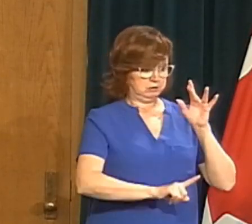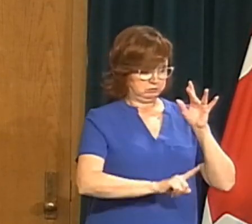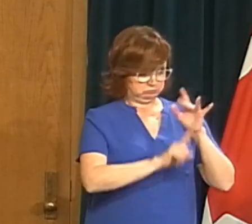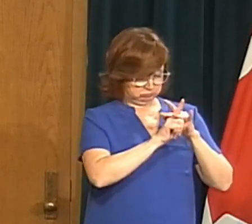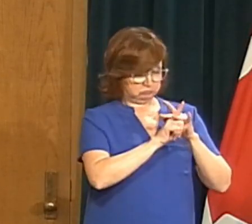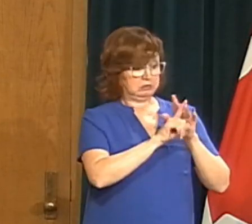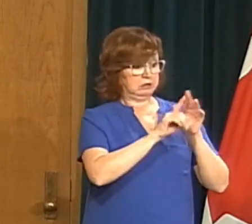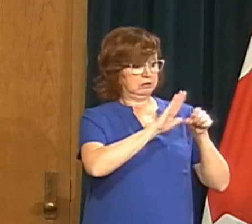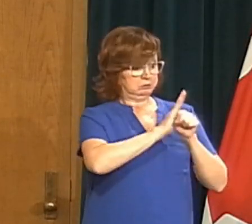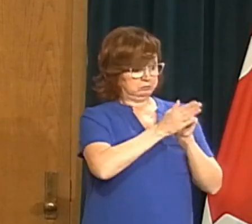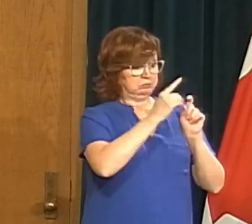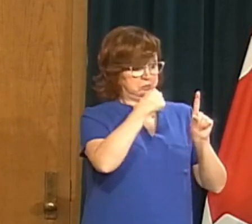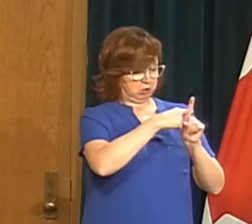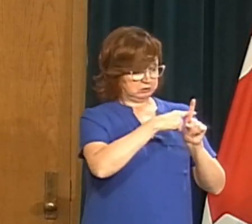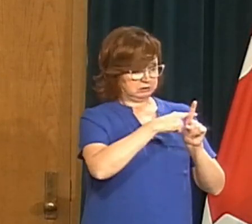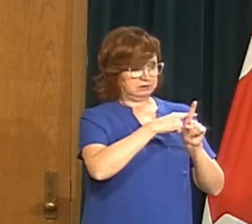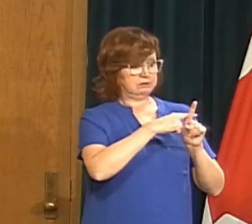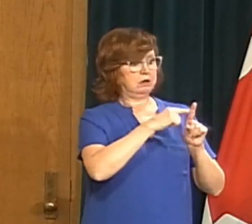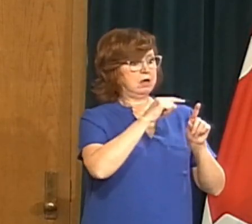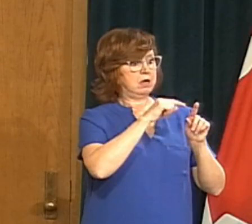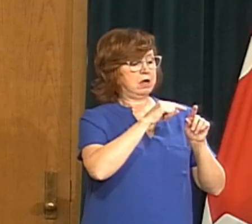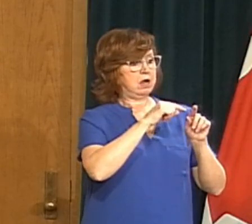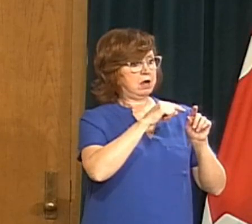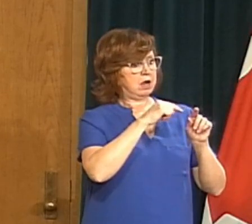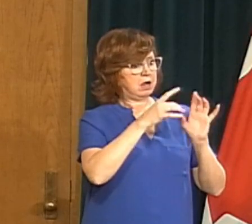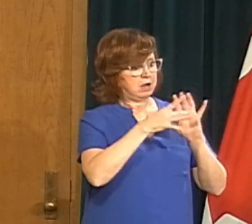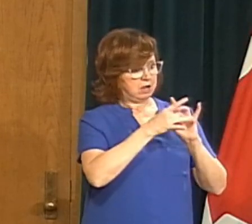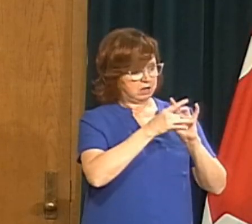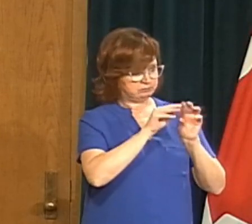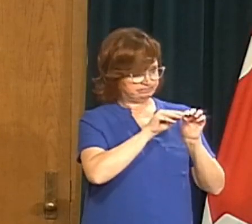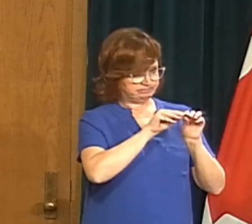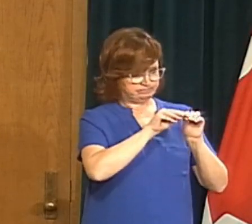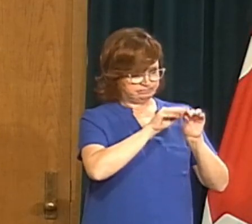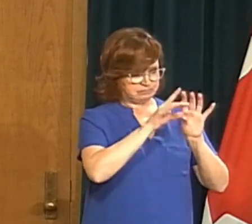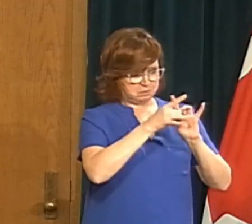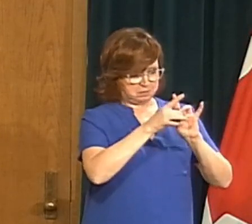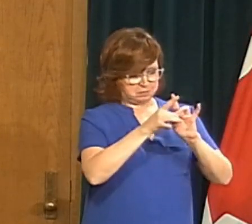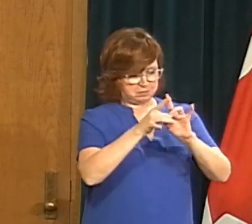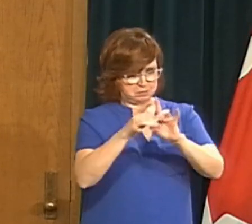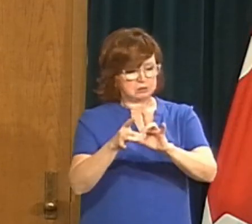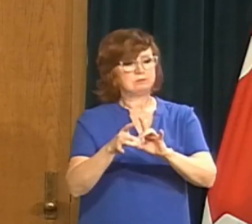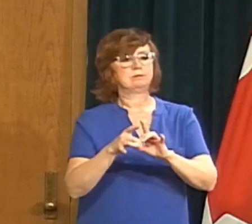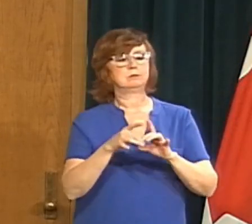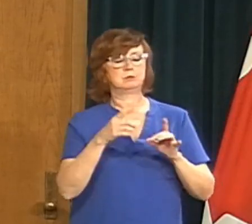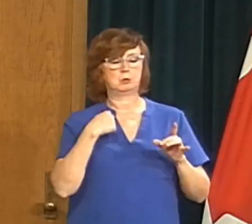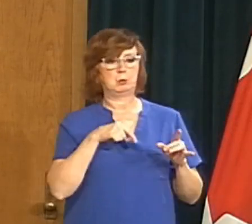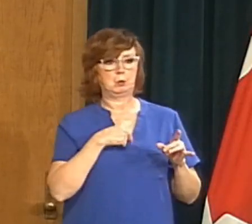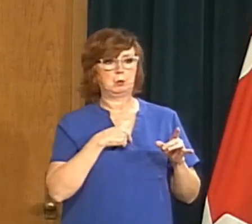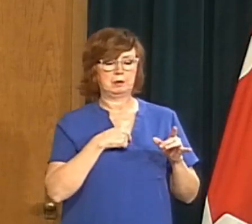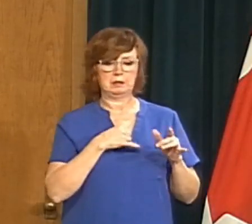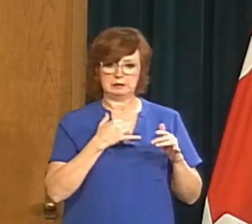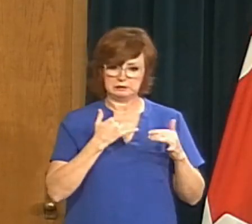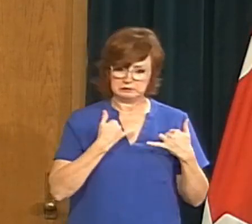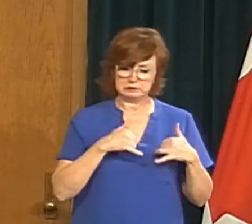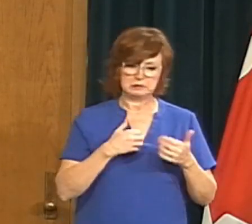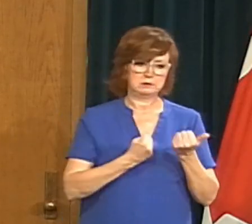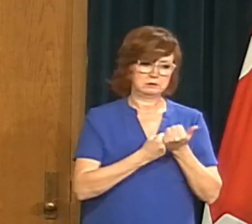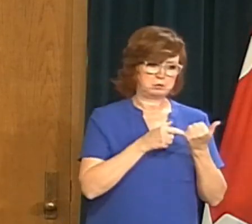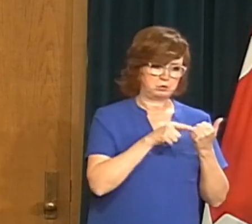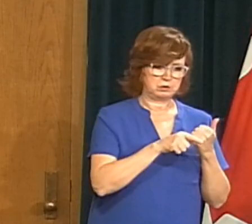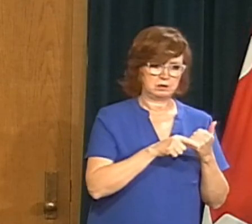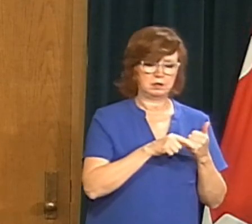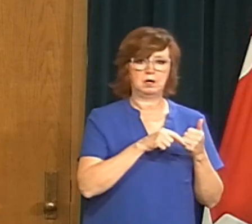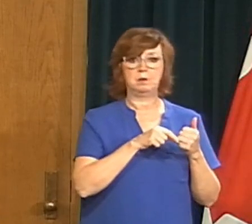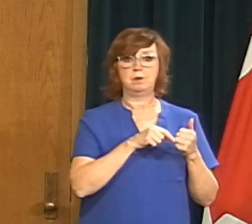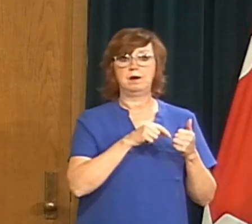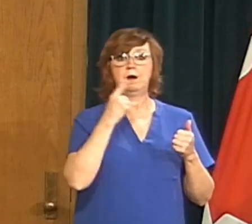but ensure that we are isolating and containing this particular cluster to that facility and to the people that currently have it, and not allowing